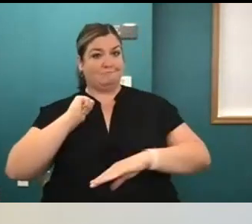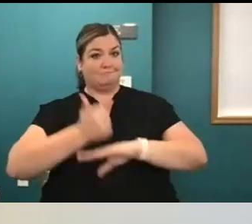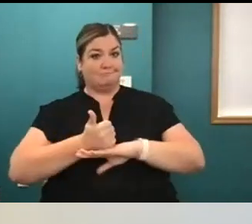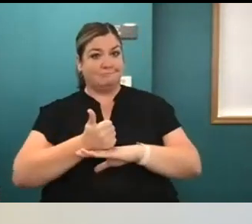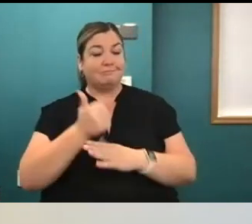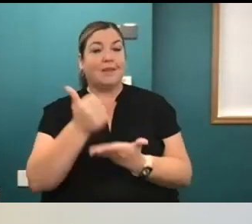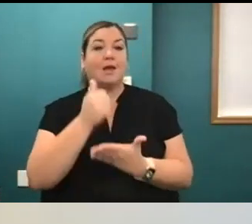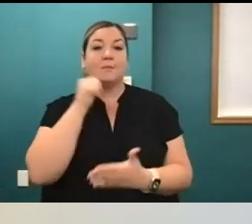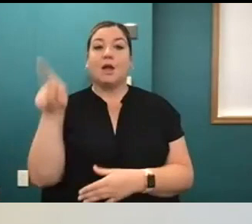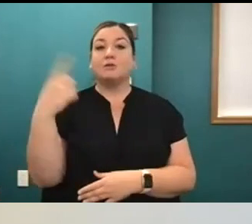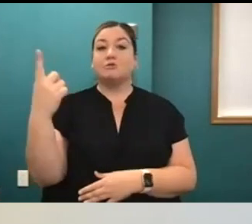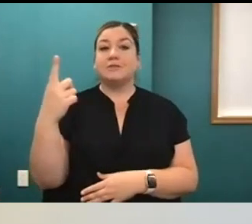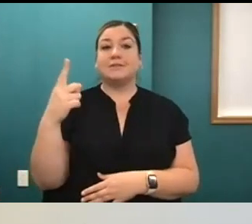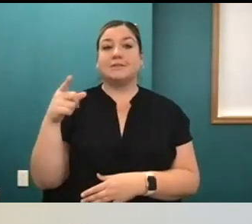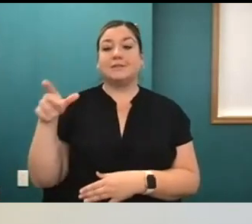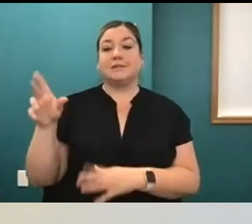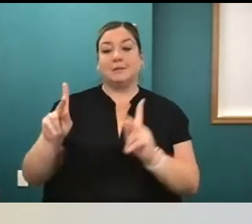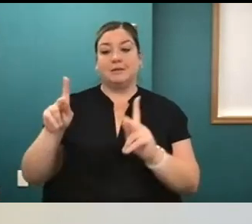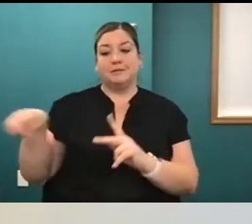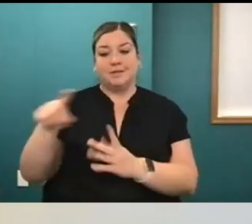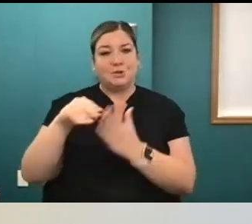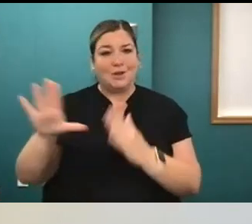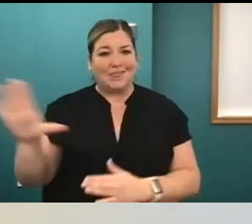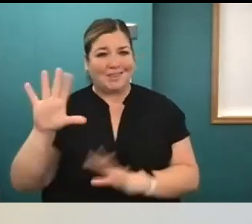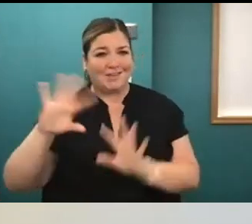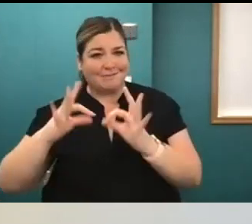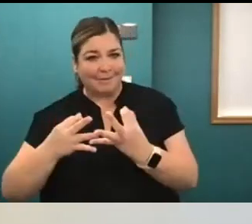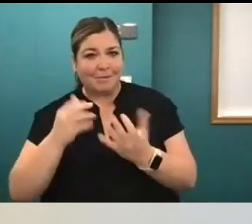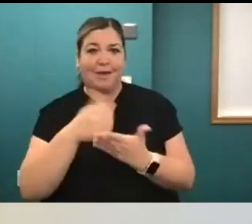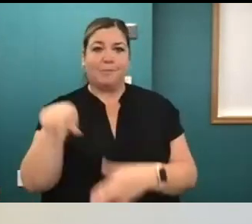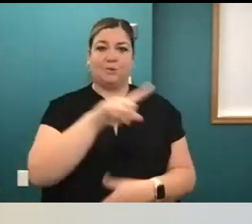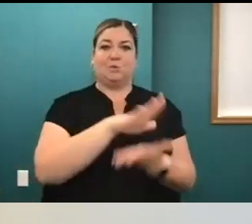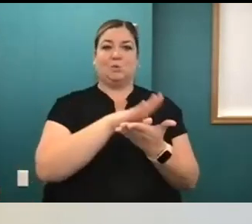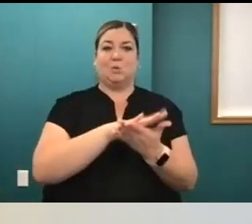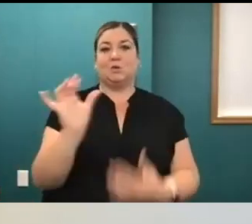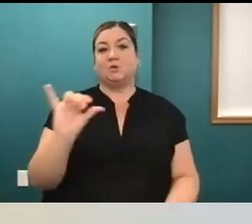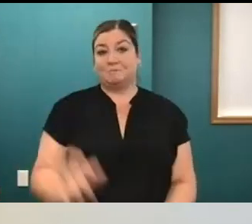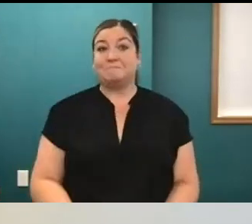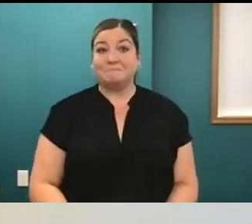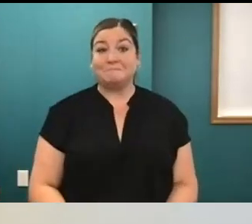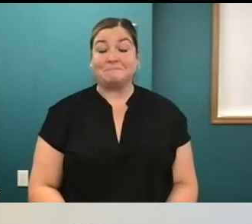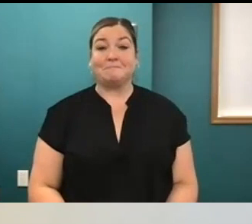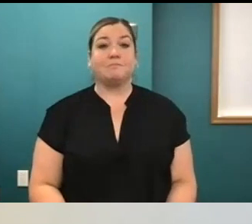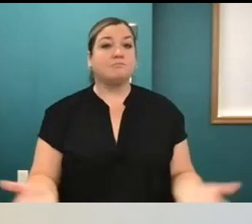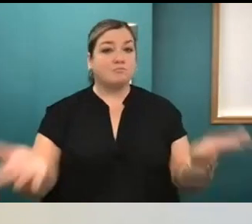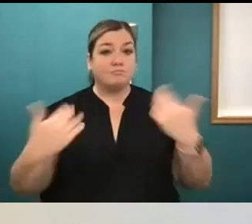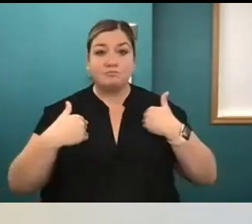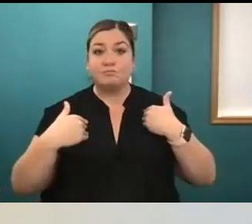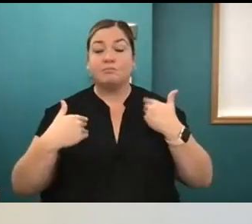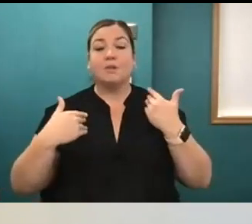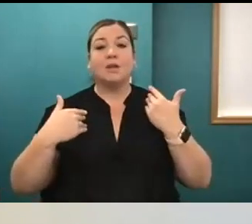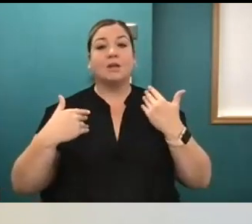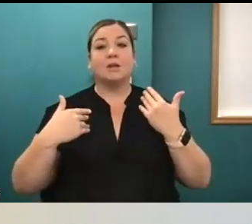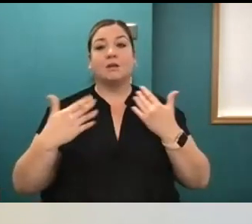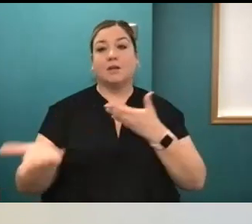only our recipients and their families, but also you guys in the school district. Okay. Feel free to jump